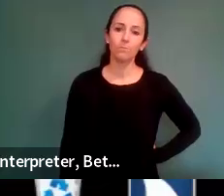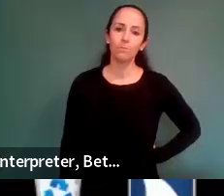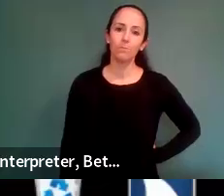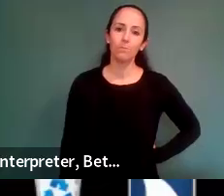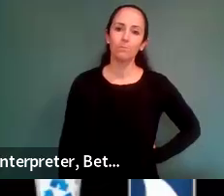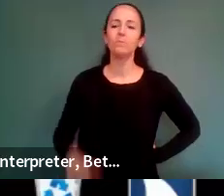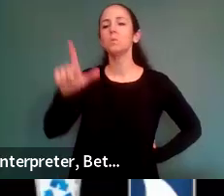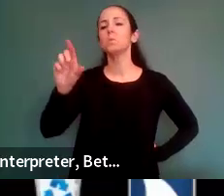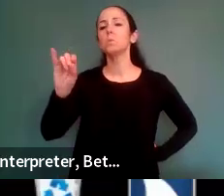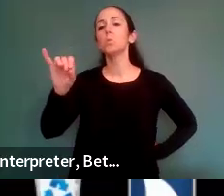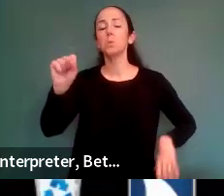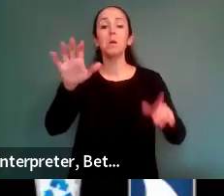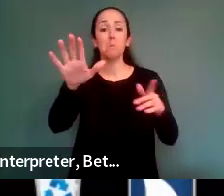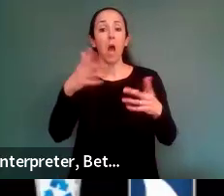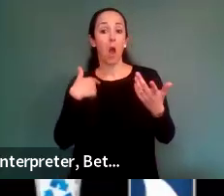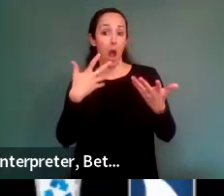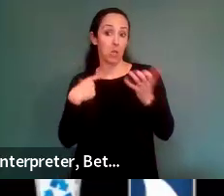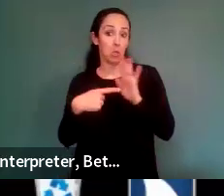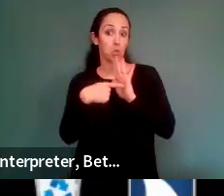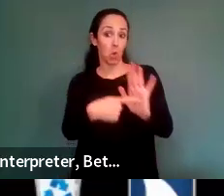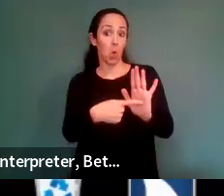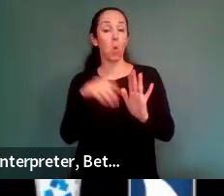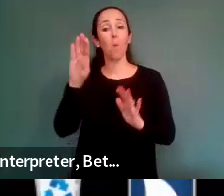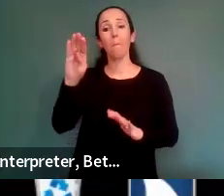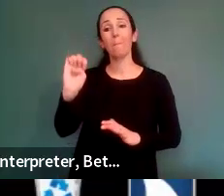If that's the case, I can demonstrate Be My Eyes.